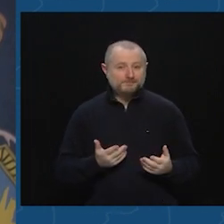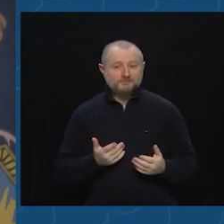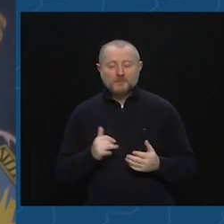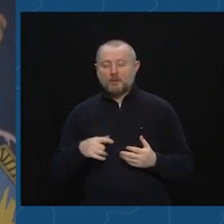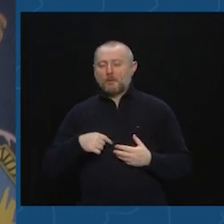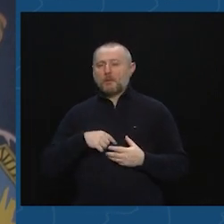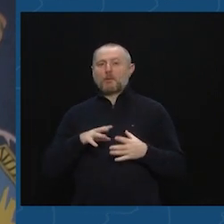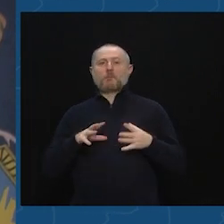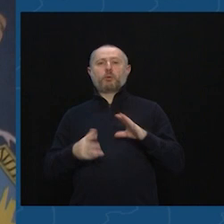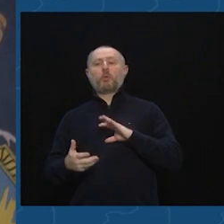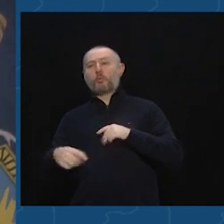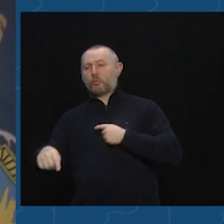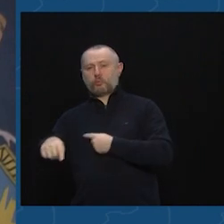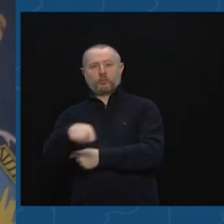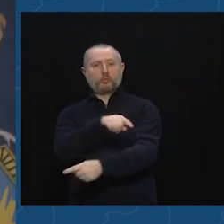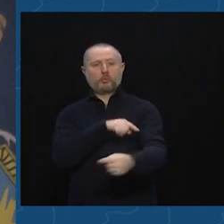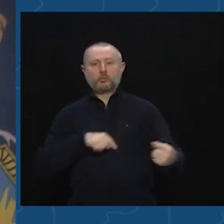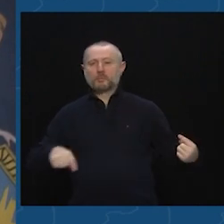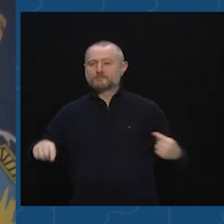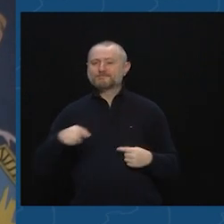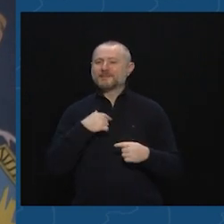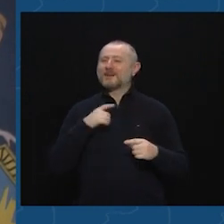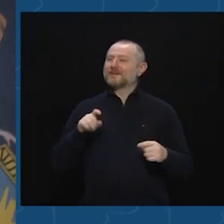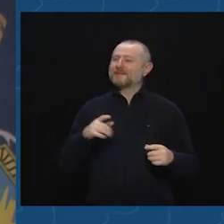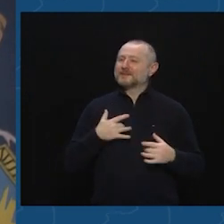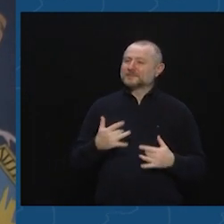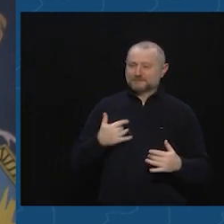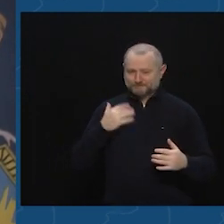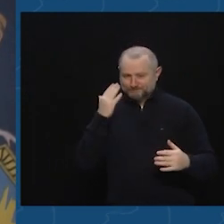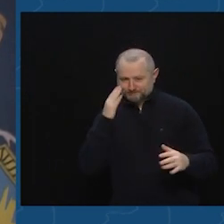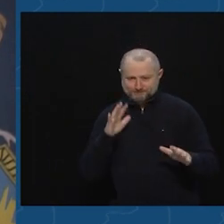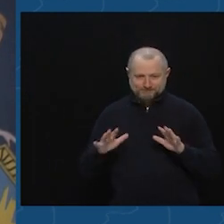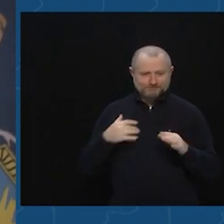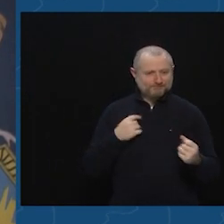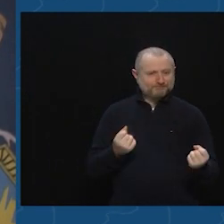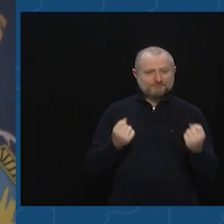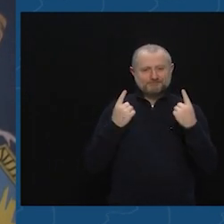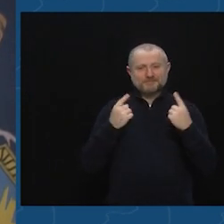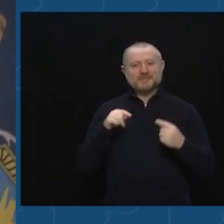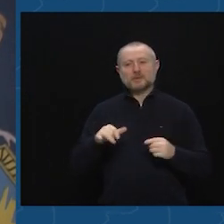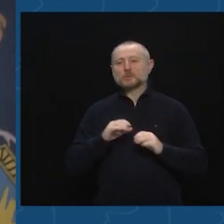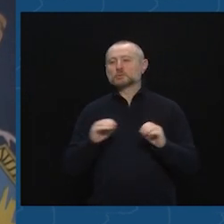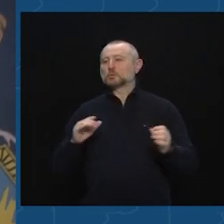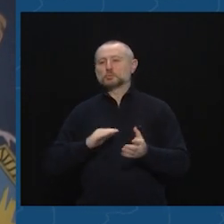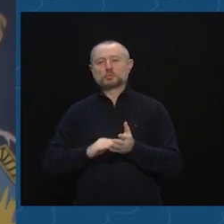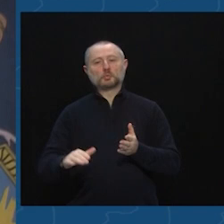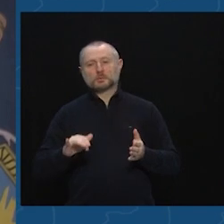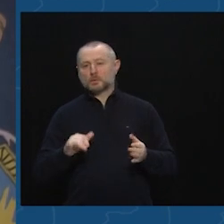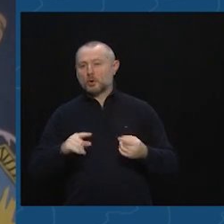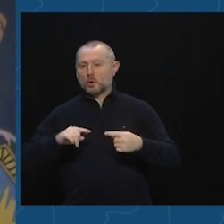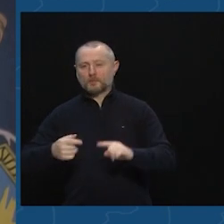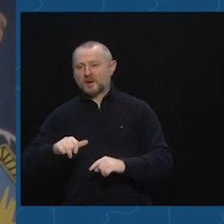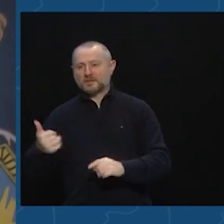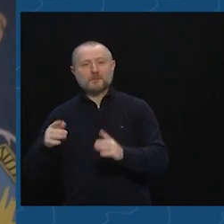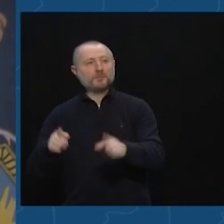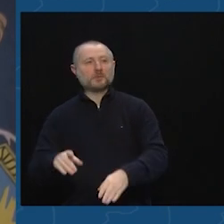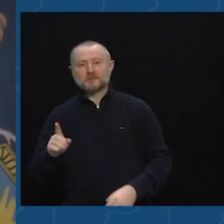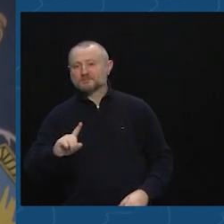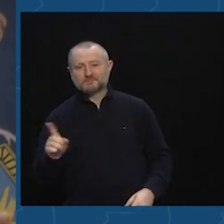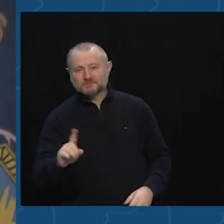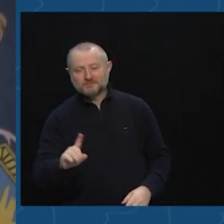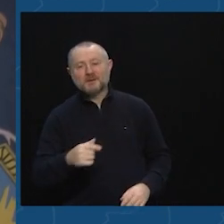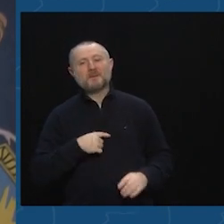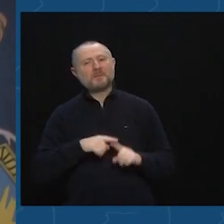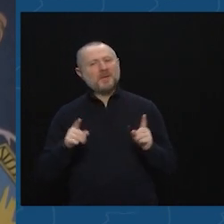to that and realize that that is not an excuse to harm another human being, but it's also what is going on in their lives and their communities that we